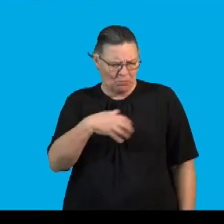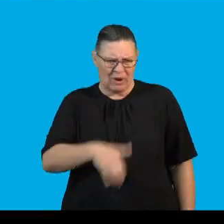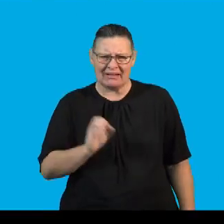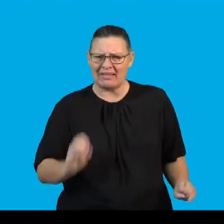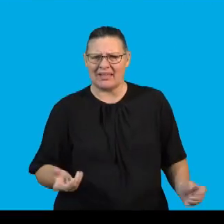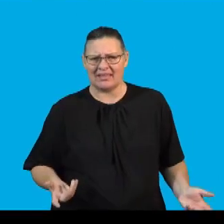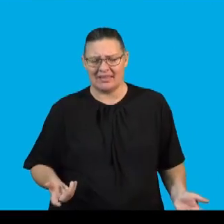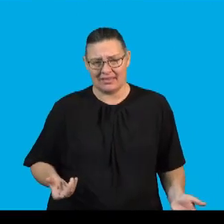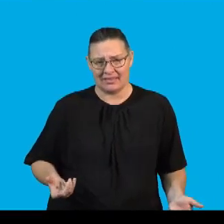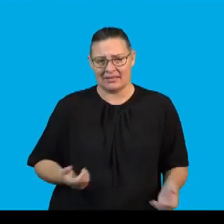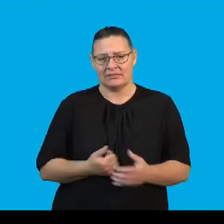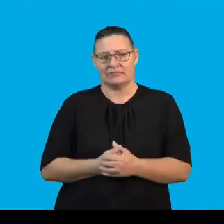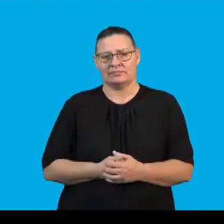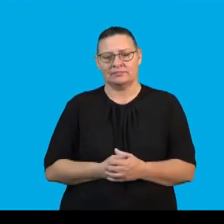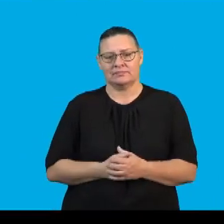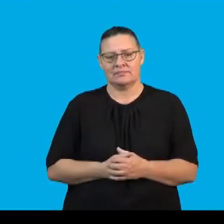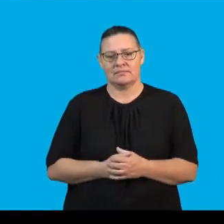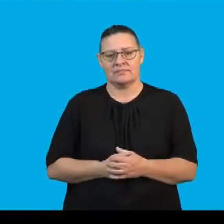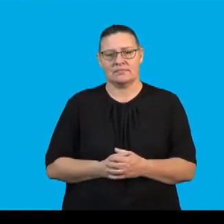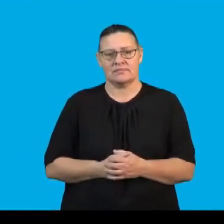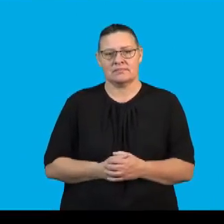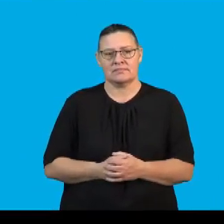and this woman is not pregnant.